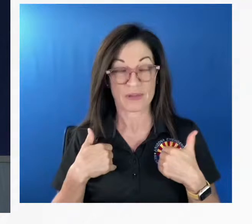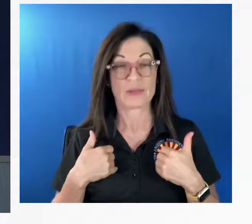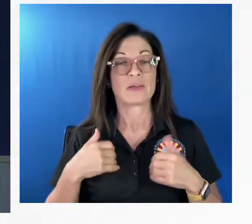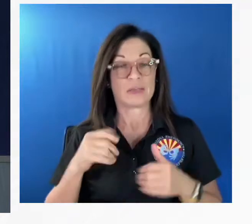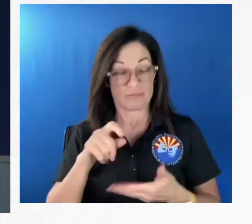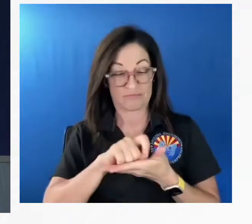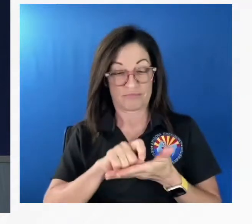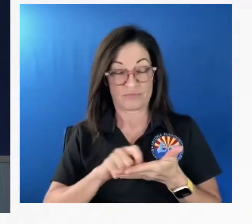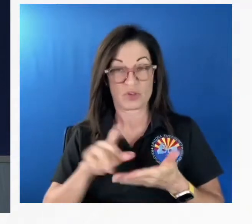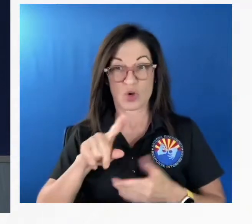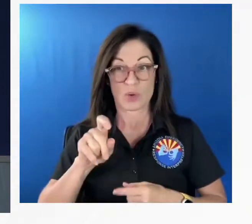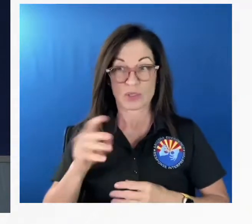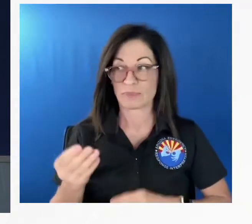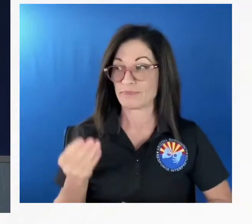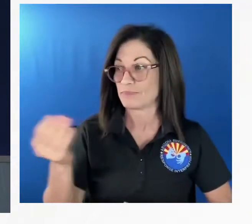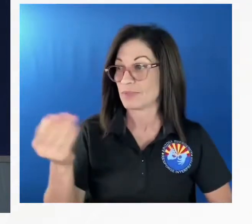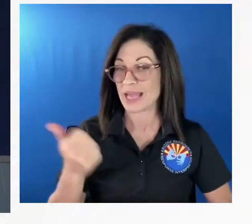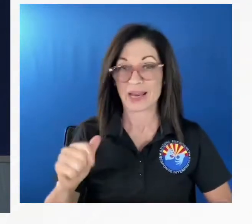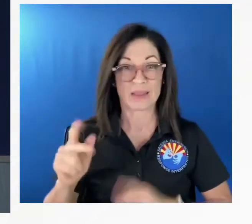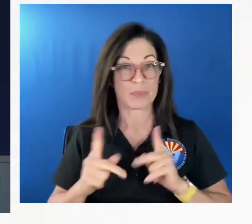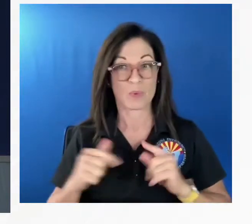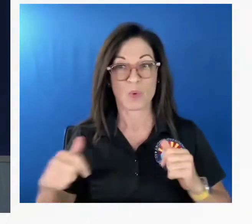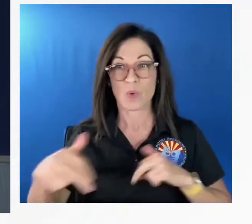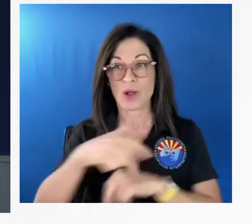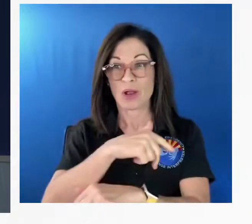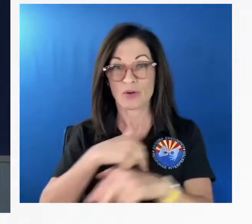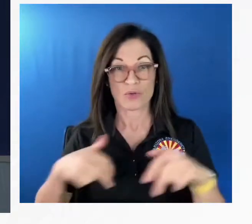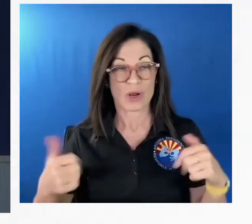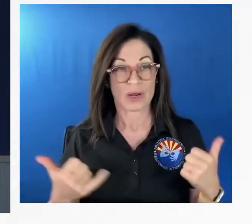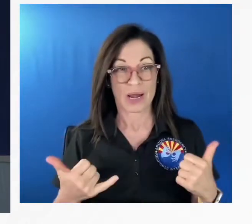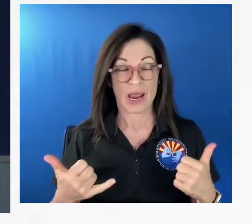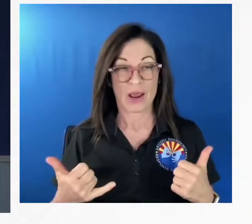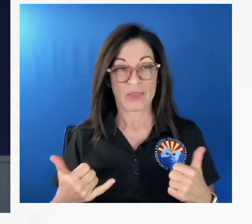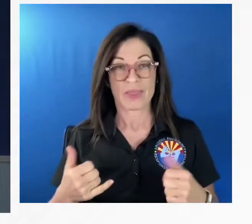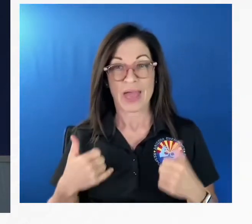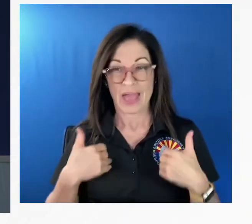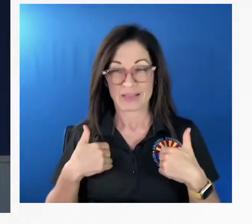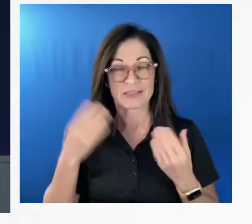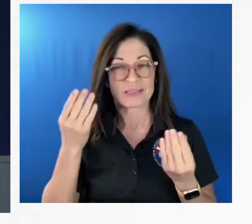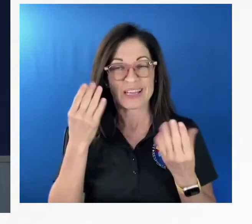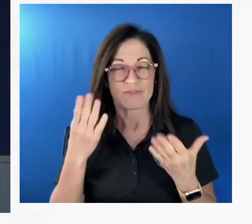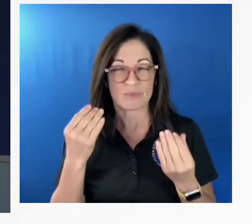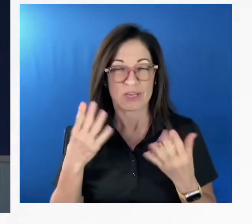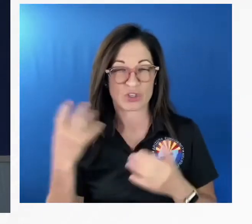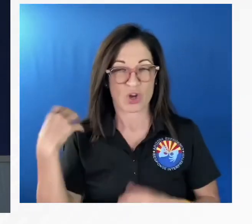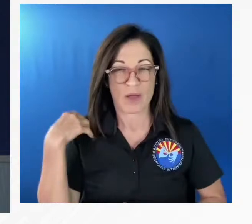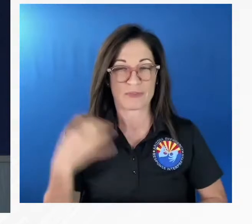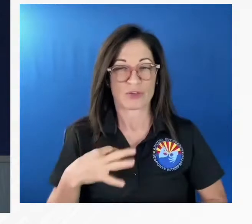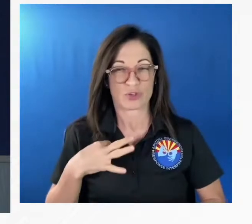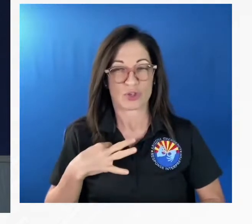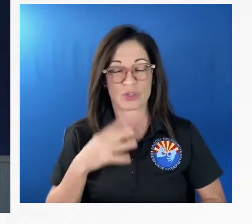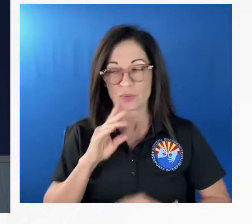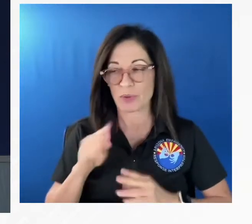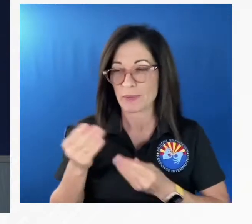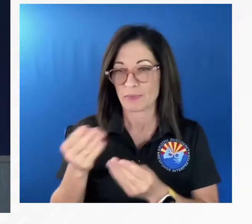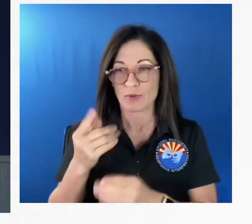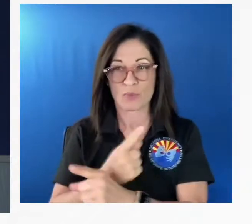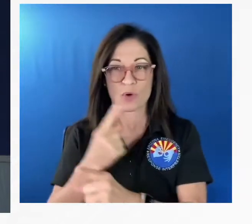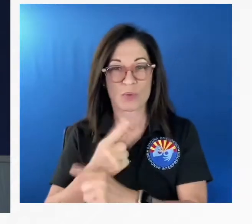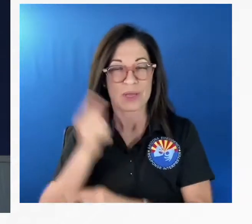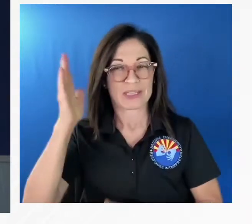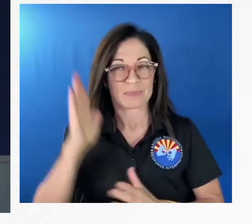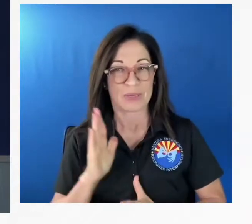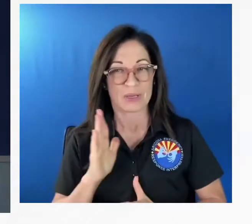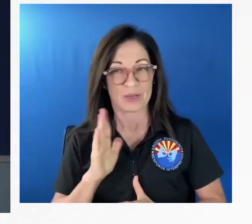get it to any one of the folks walking around here, specifically us information officers, so that we can get them to the appropriate people when we go into our